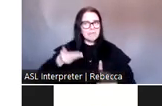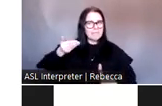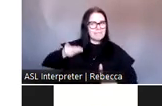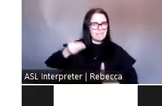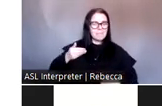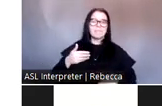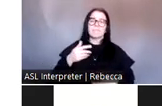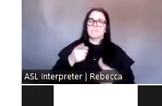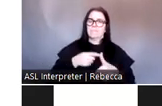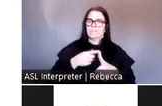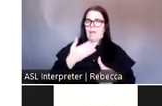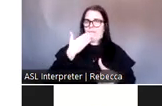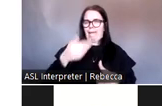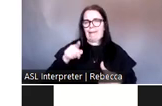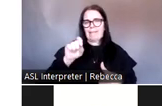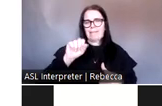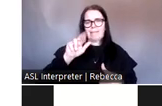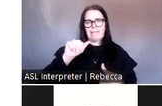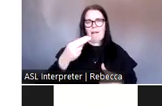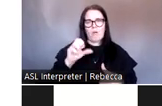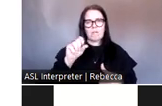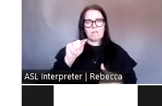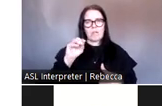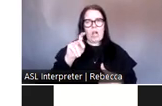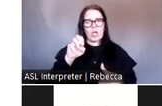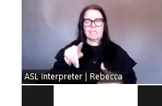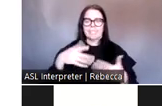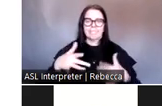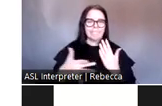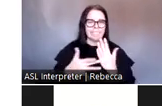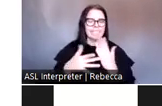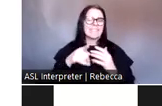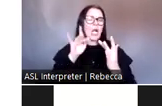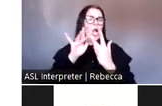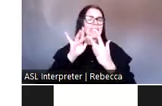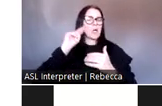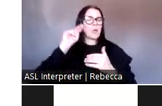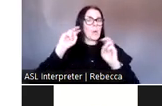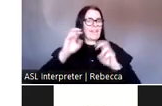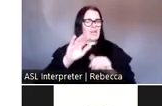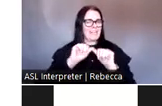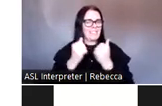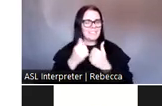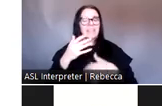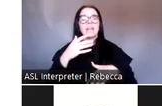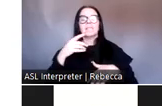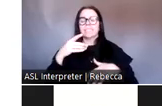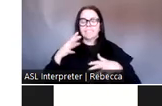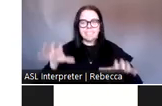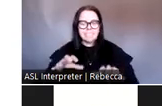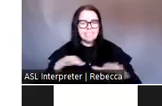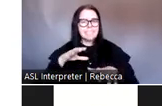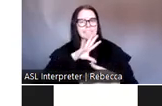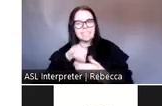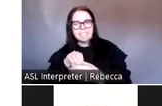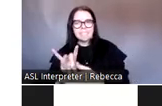North and Sarah Stocker for providing all of the technical assistance and access for us, and also working with our interpreters. I would like